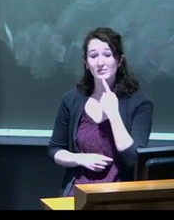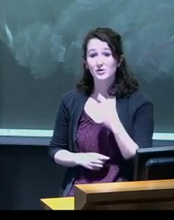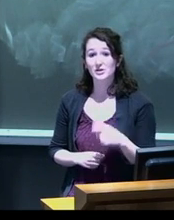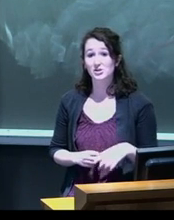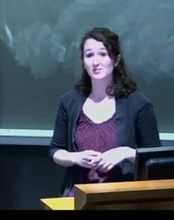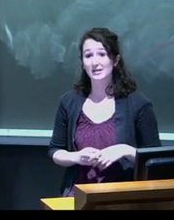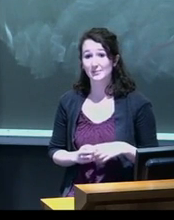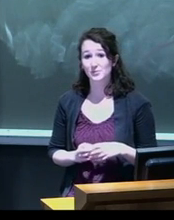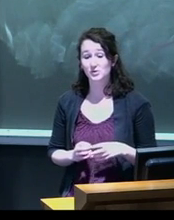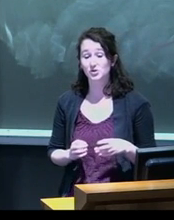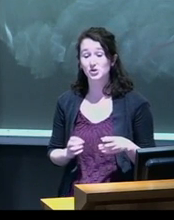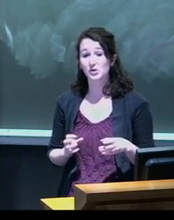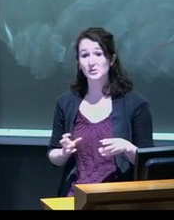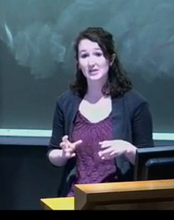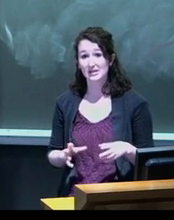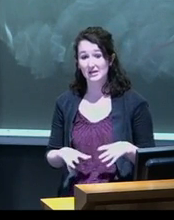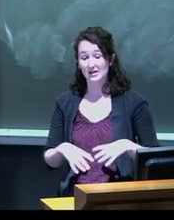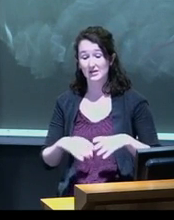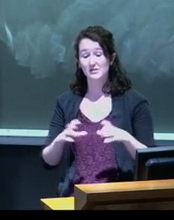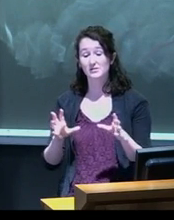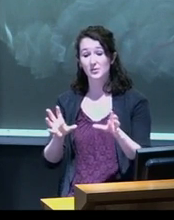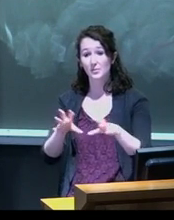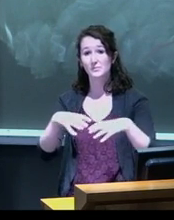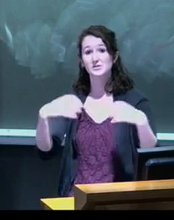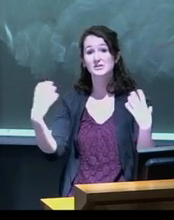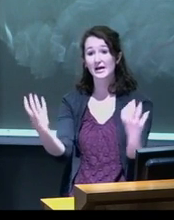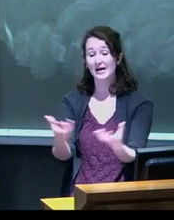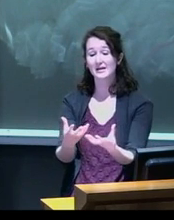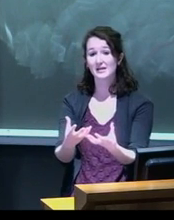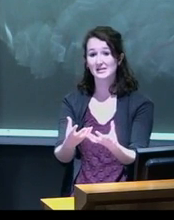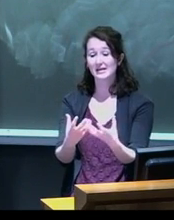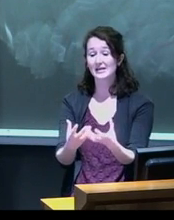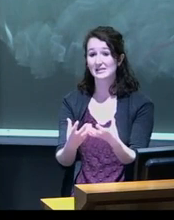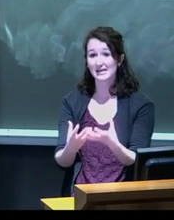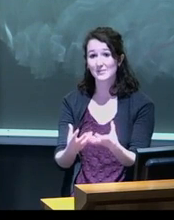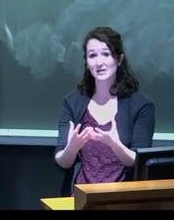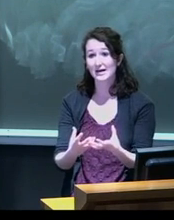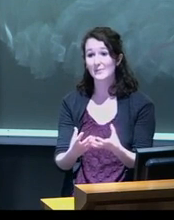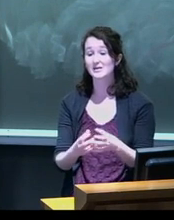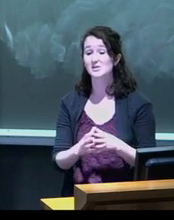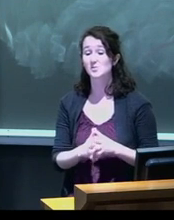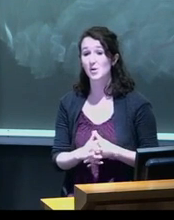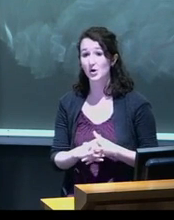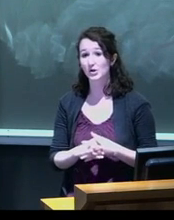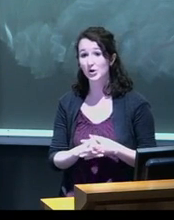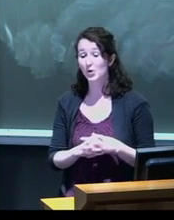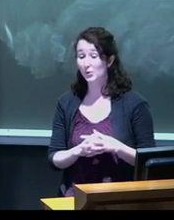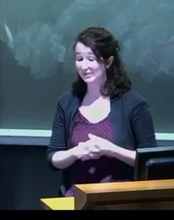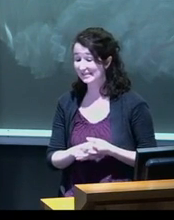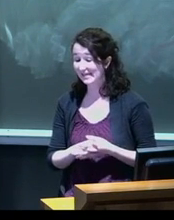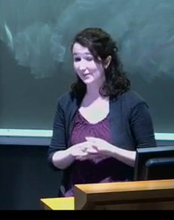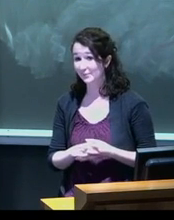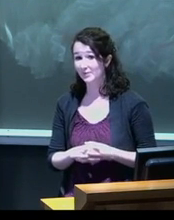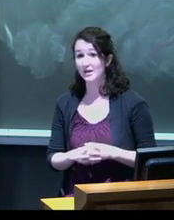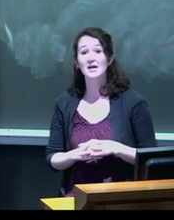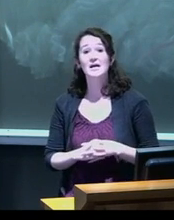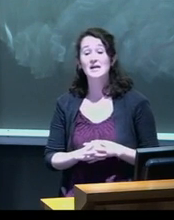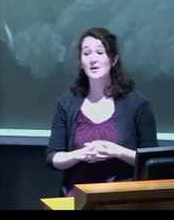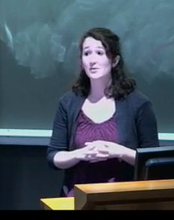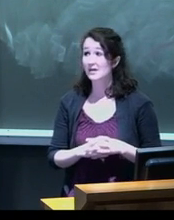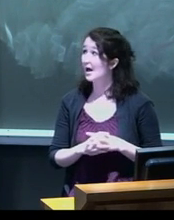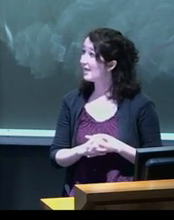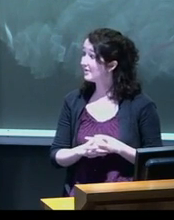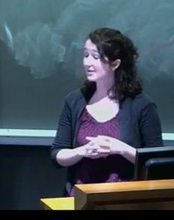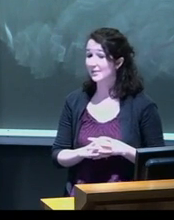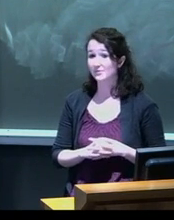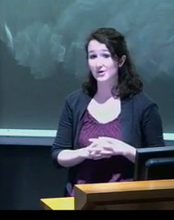oo configuration of the lips, which denotes that the sign that is signed at the same time is small or skinny.